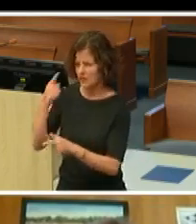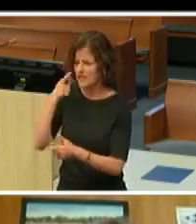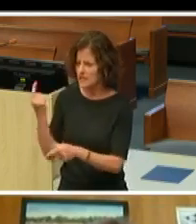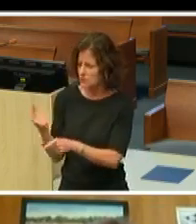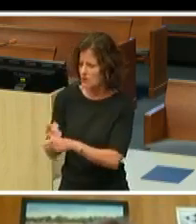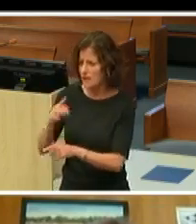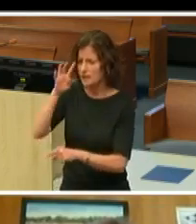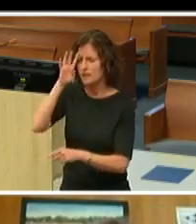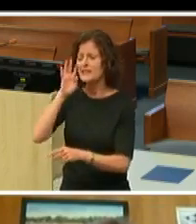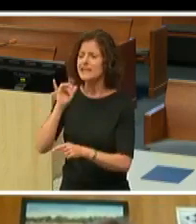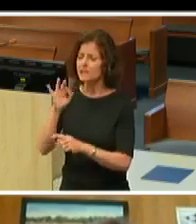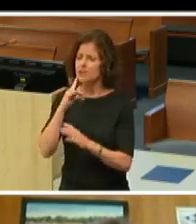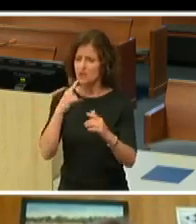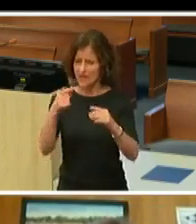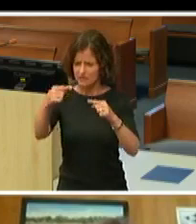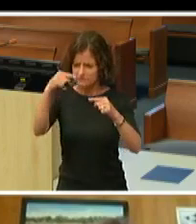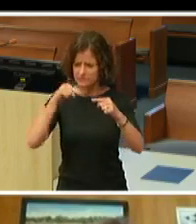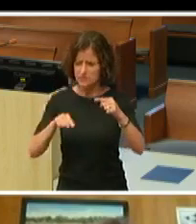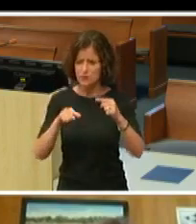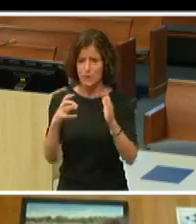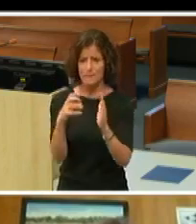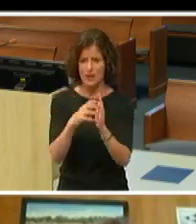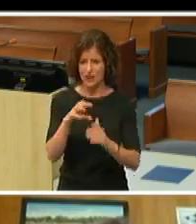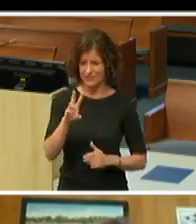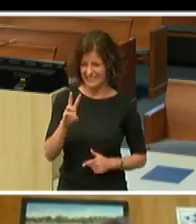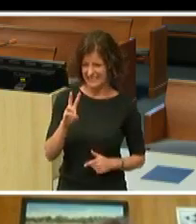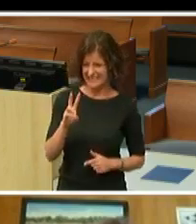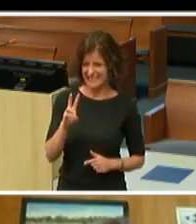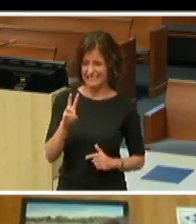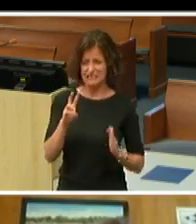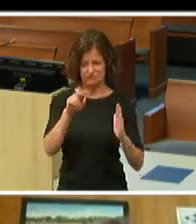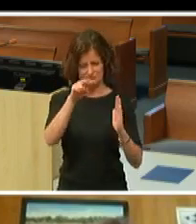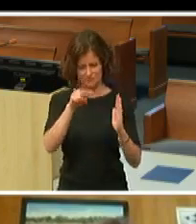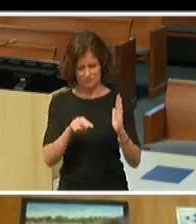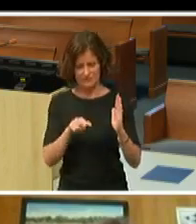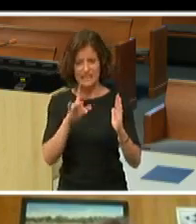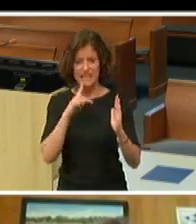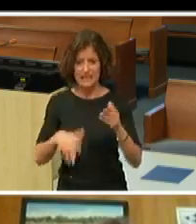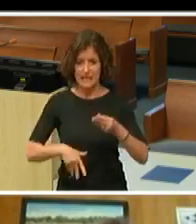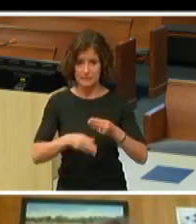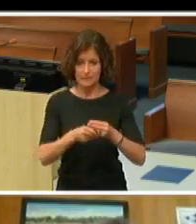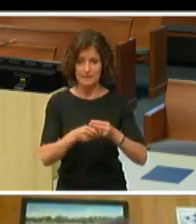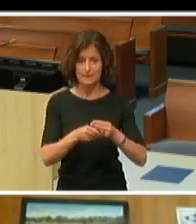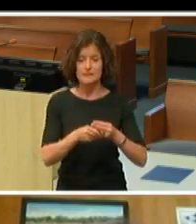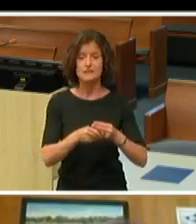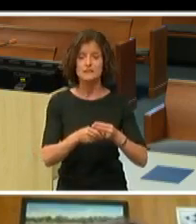you go to paragraph 6, which in the amended order